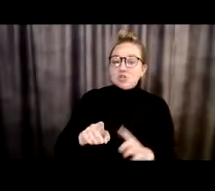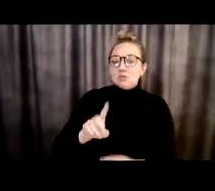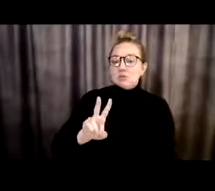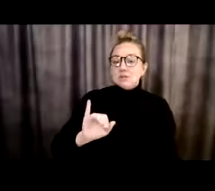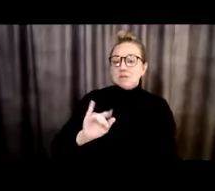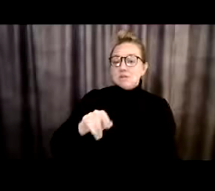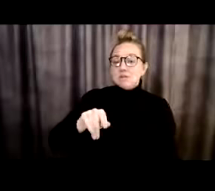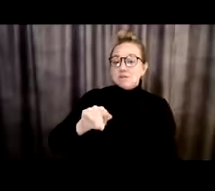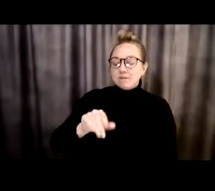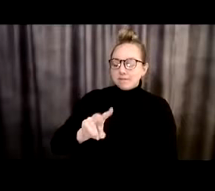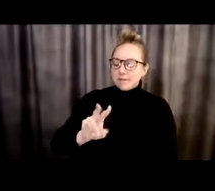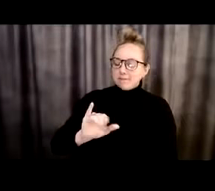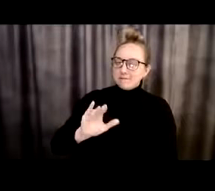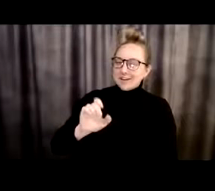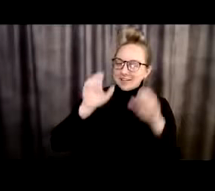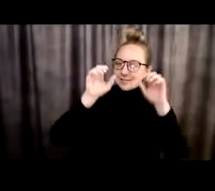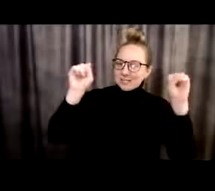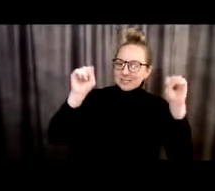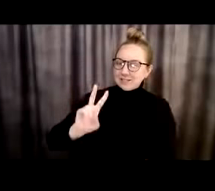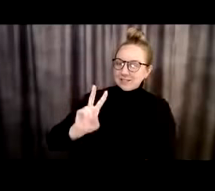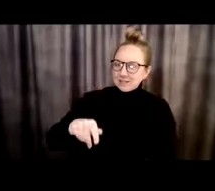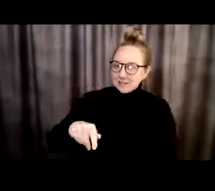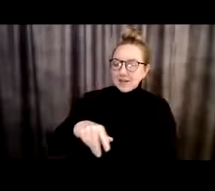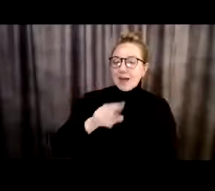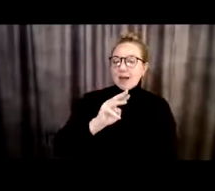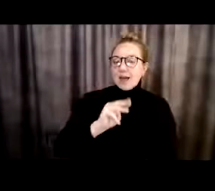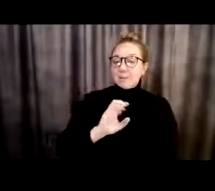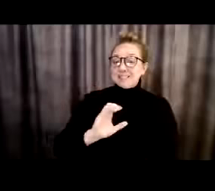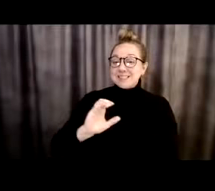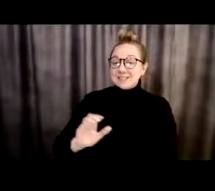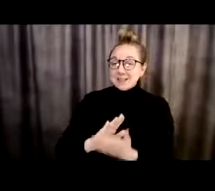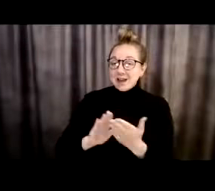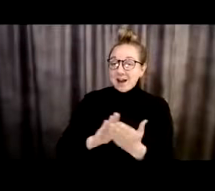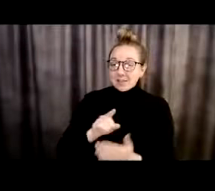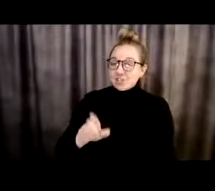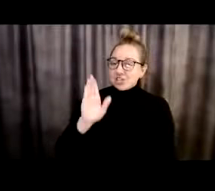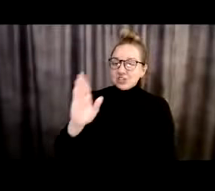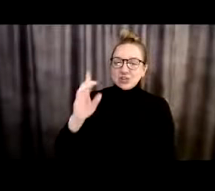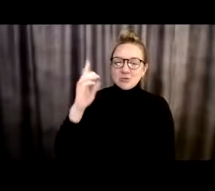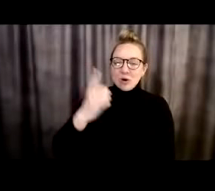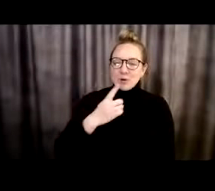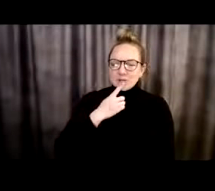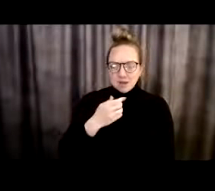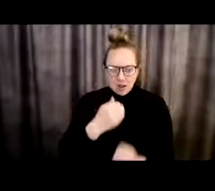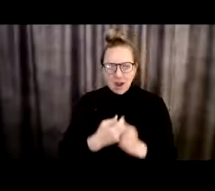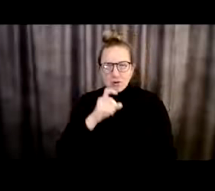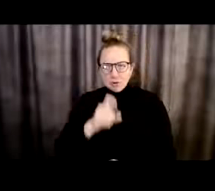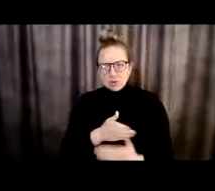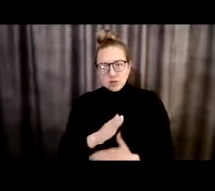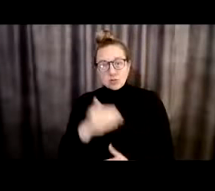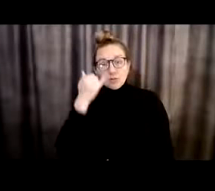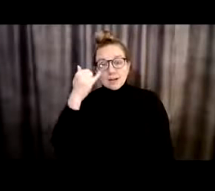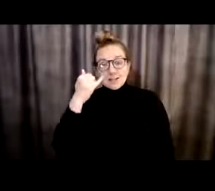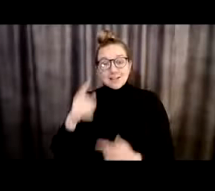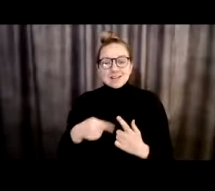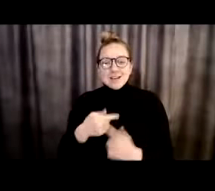used to say that everybody should put their ideas out there and the best ones will float to the top and the ones that we can actually do,